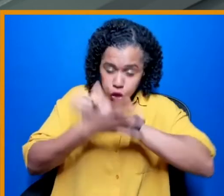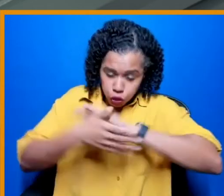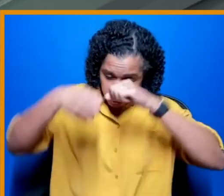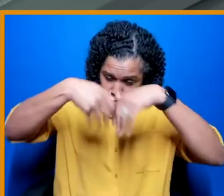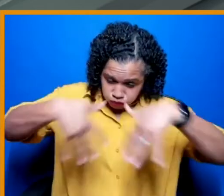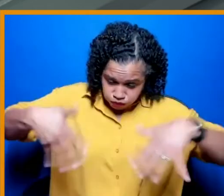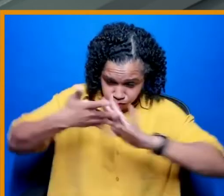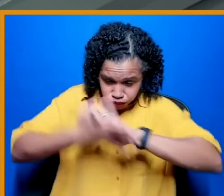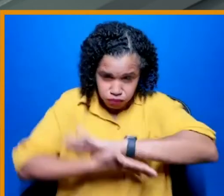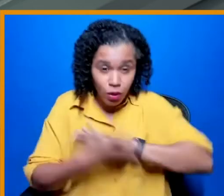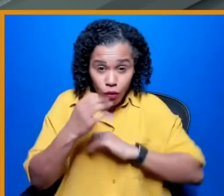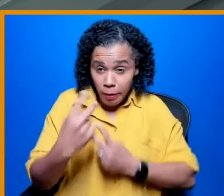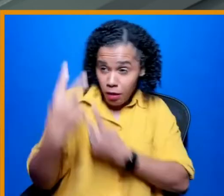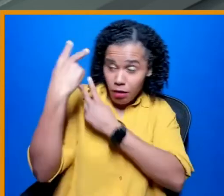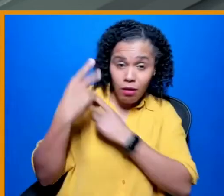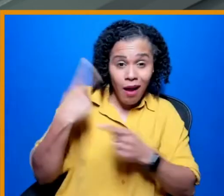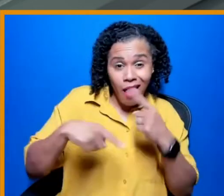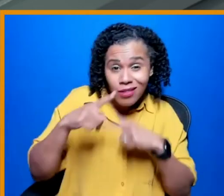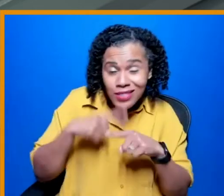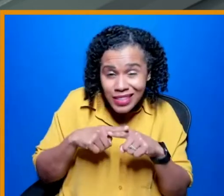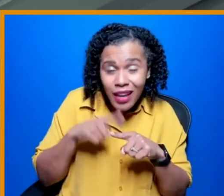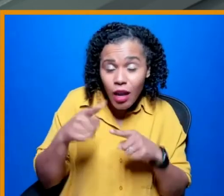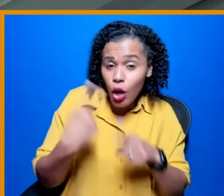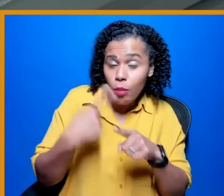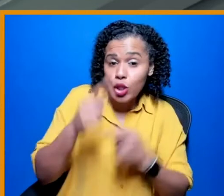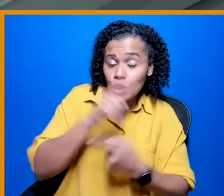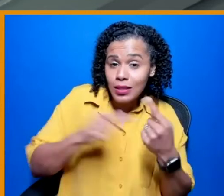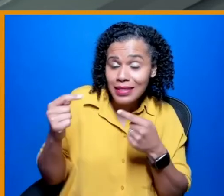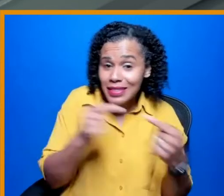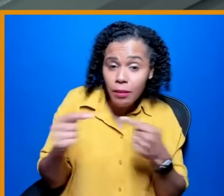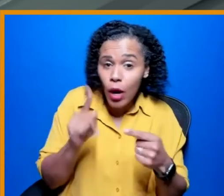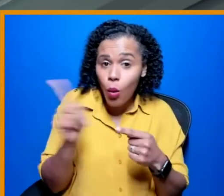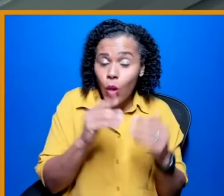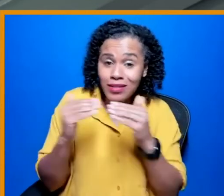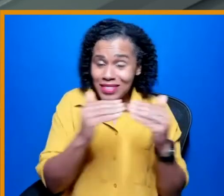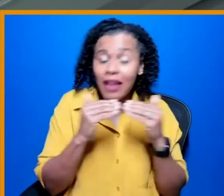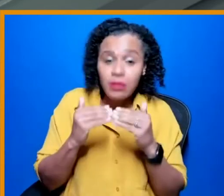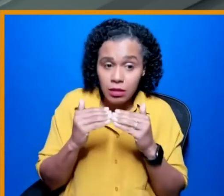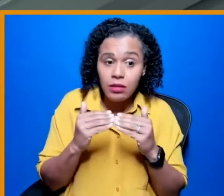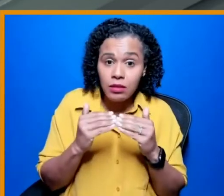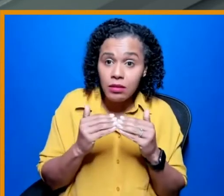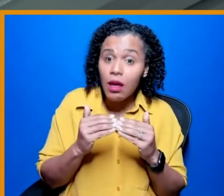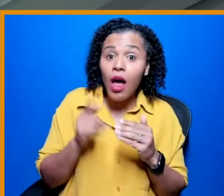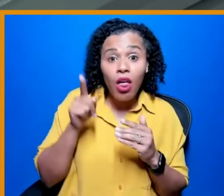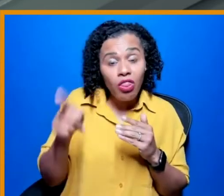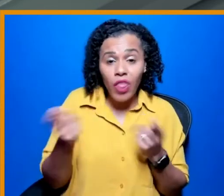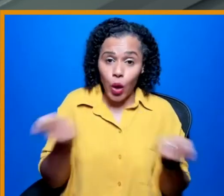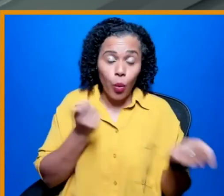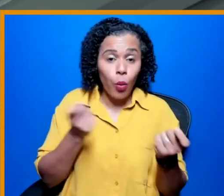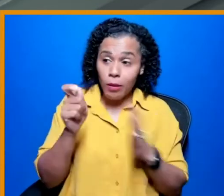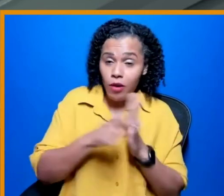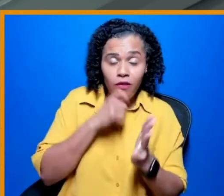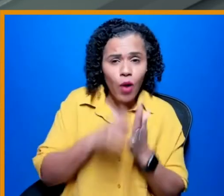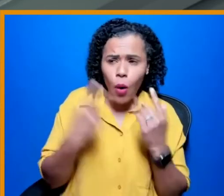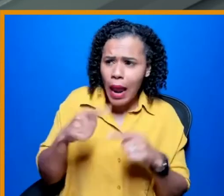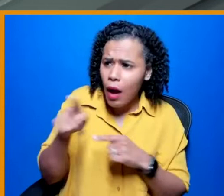last November's emergency debate on standards that I secured 1 week after the whipped vote that saw Owen Paterson let off the hook for